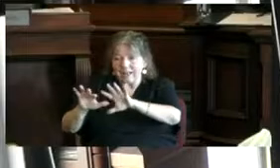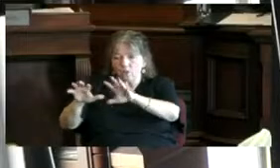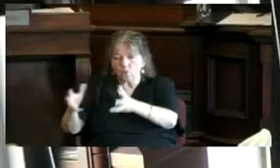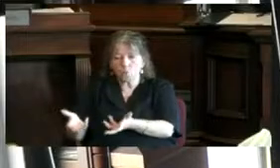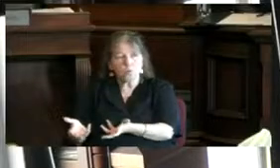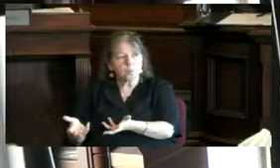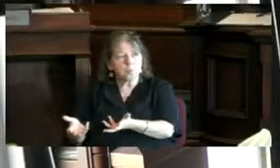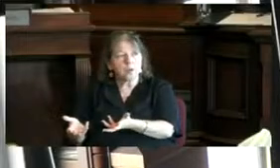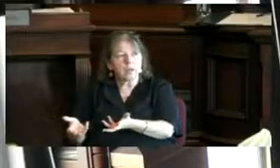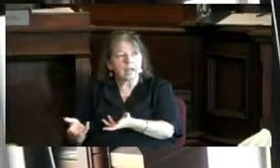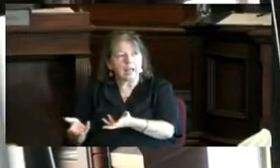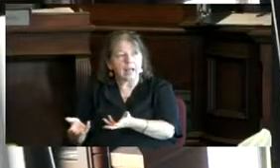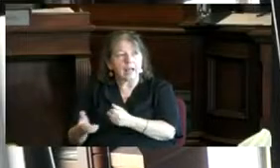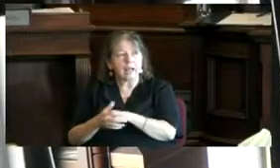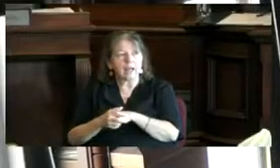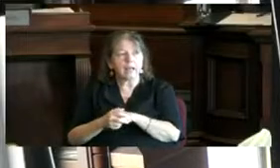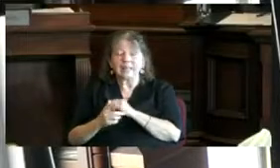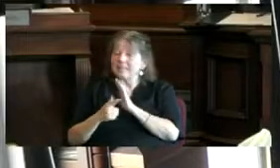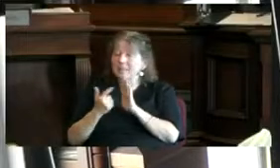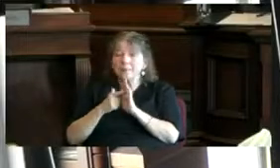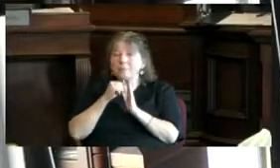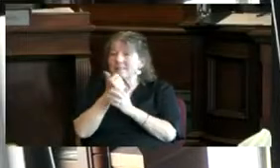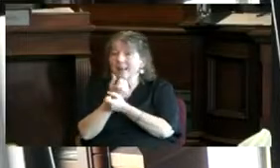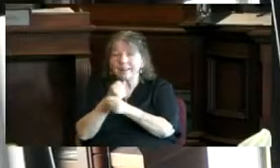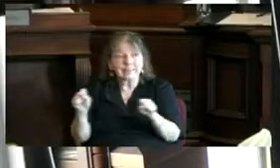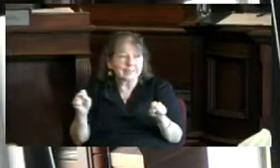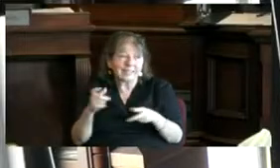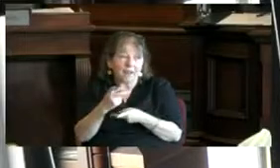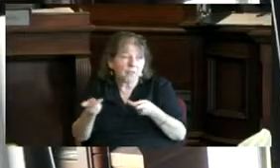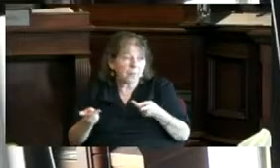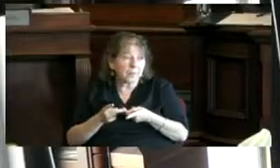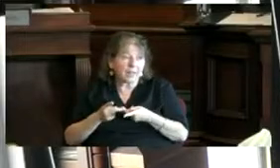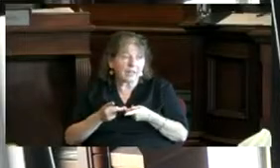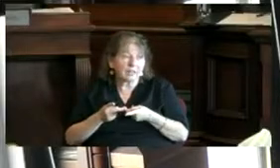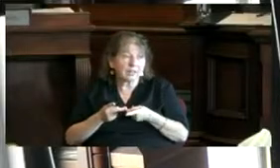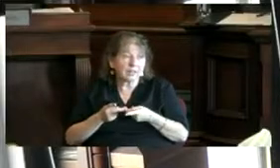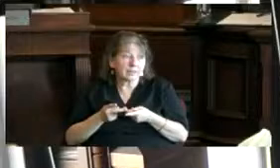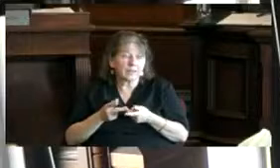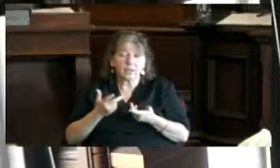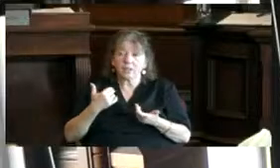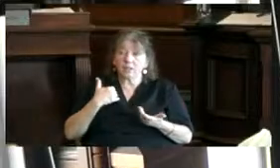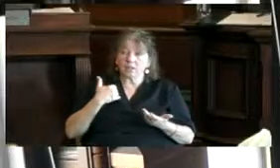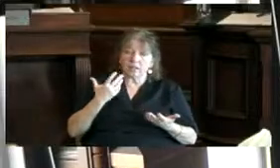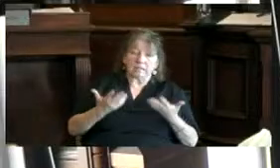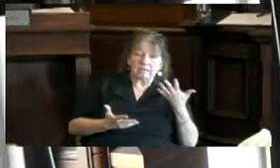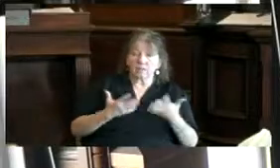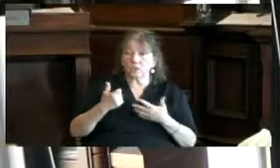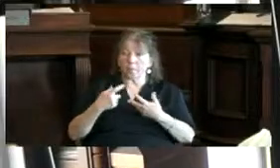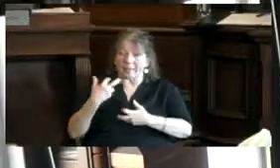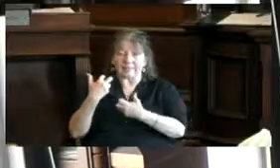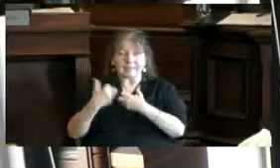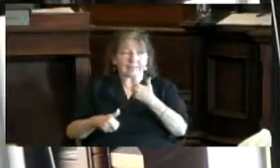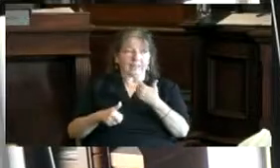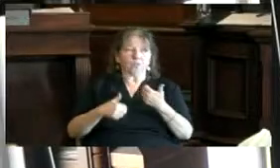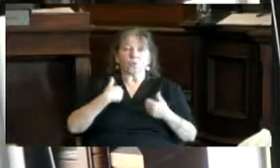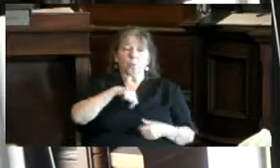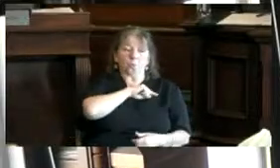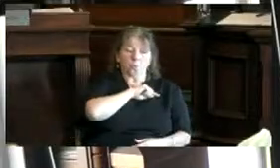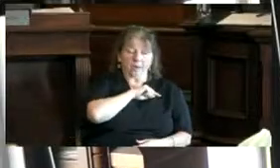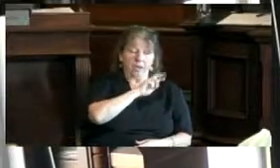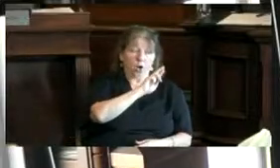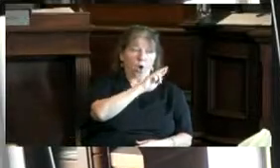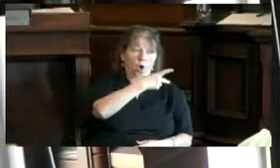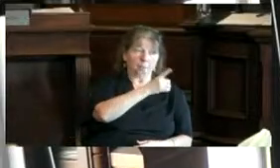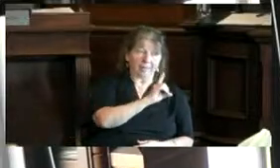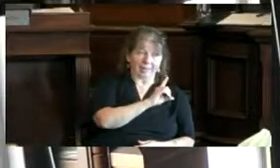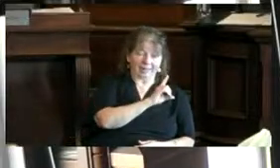sometimes it cannot be a safe environment for them to operate in, meaning the outreach workers. So we, when we were,